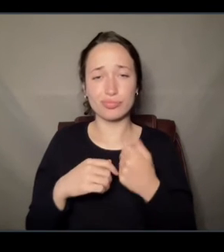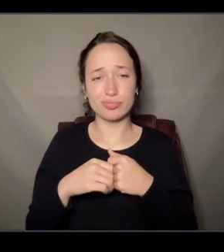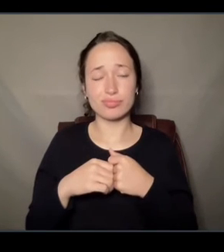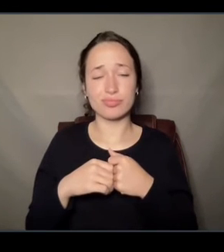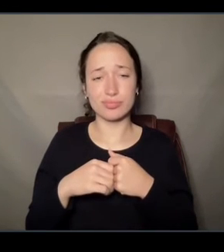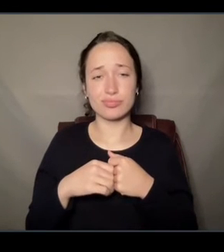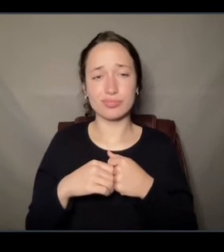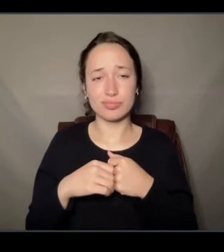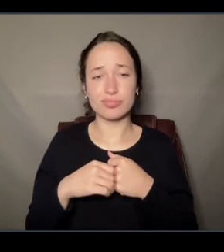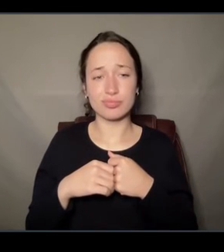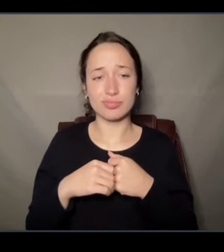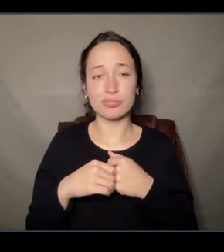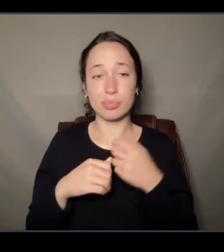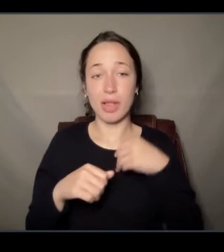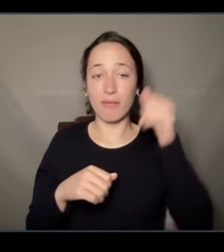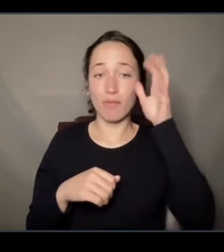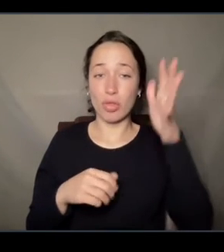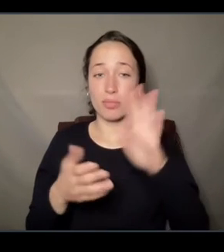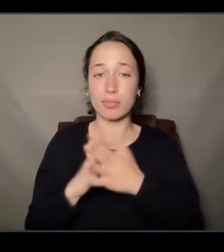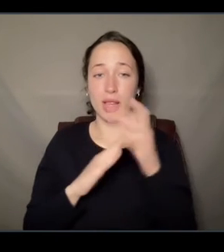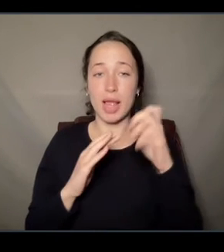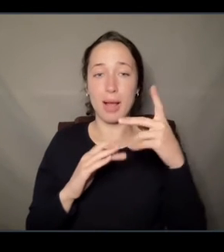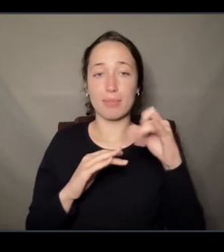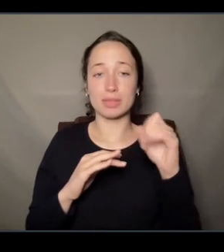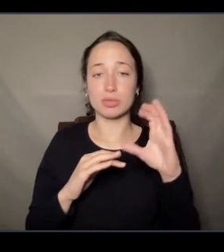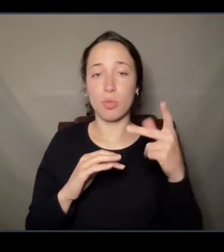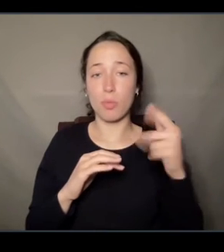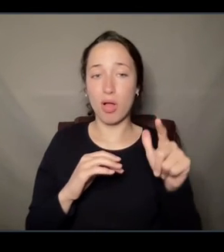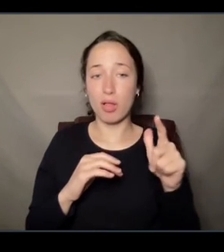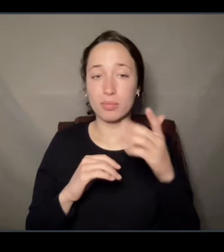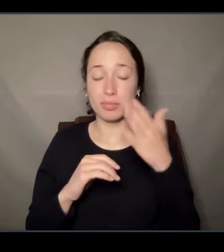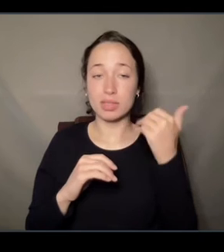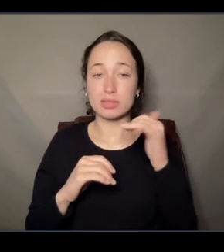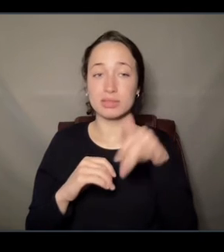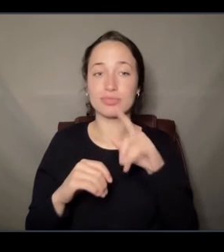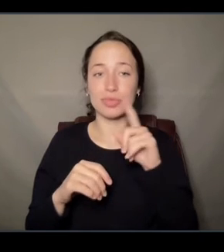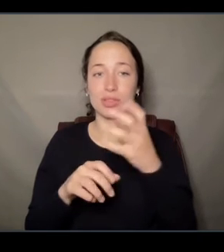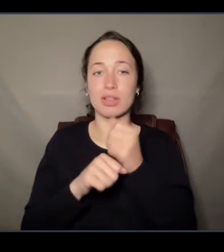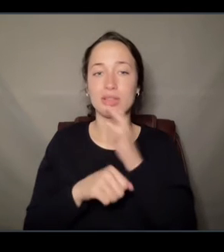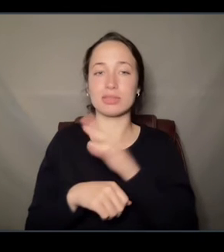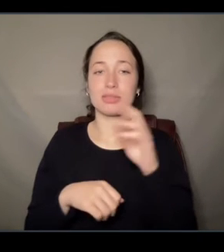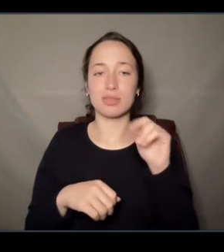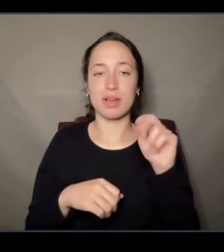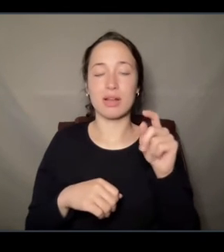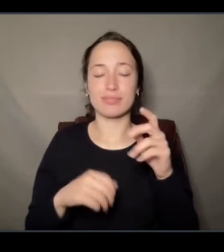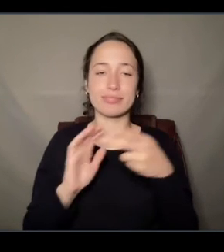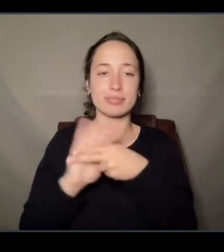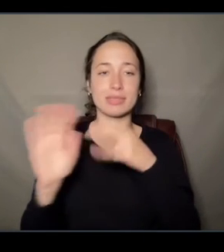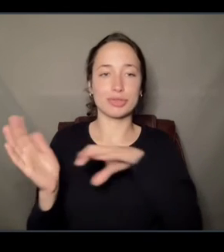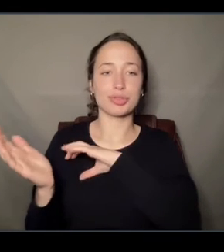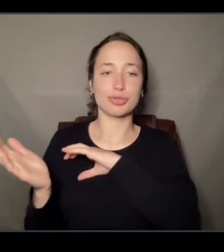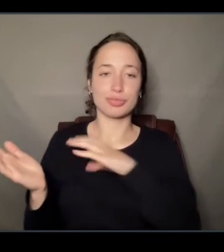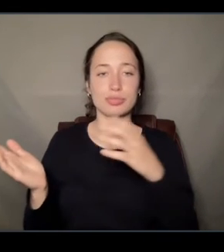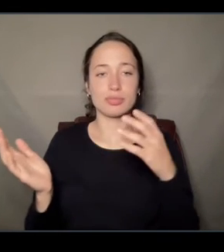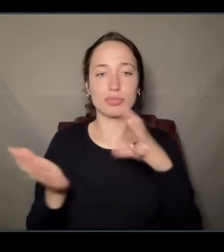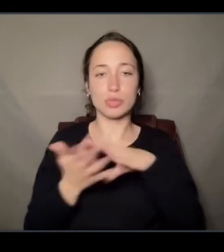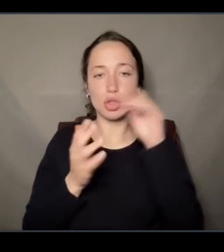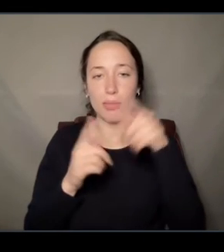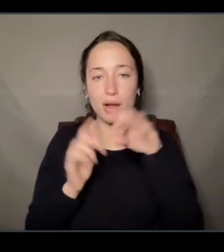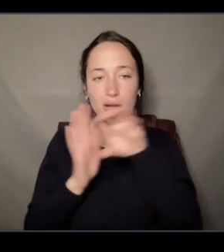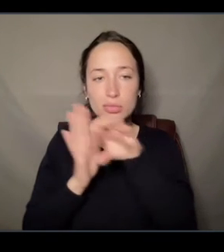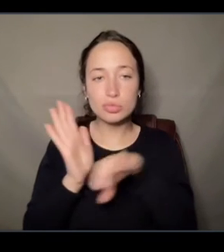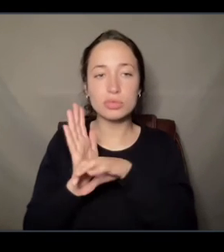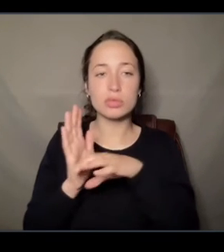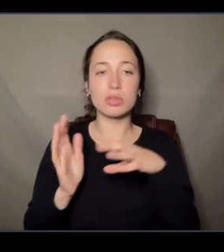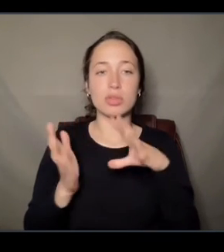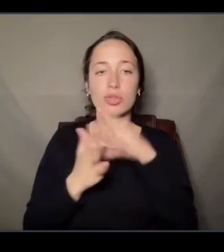health. My grandfather became an Episcopal because that's where he could get his naturalization. That's where he went to learn